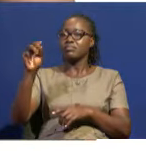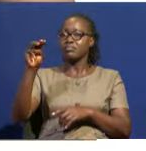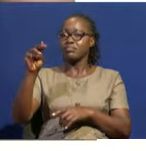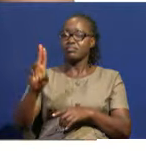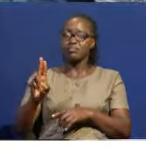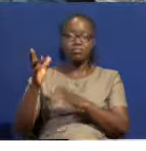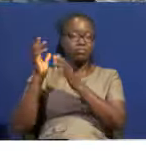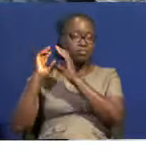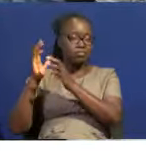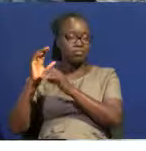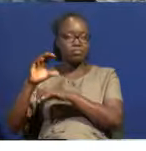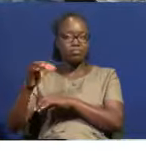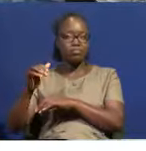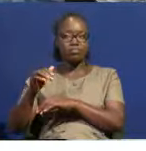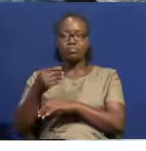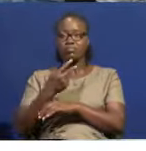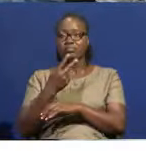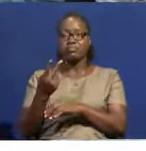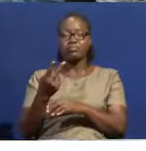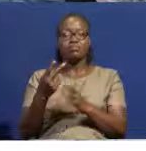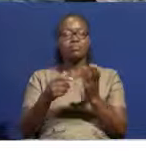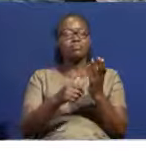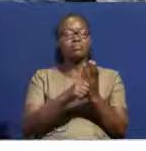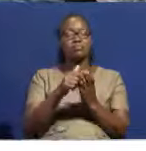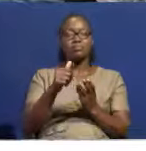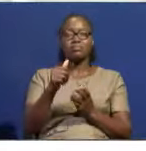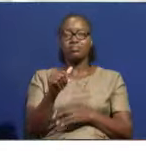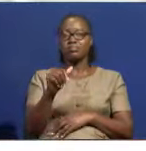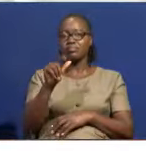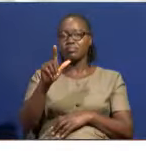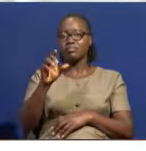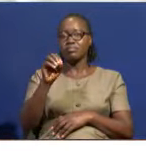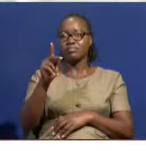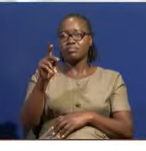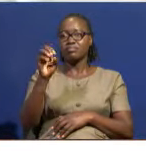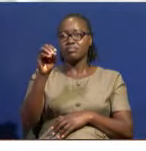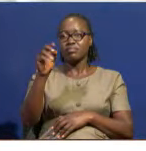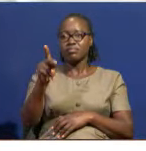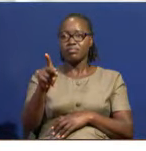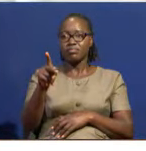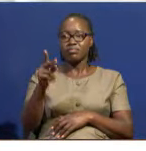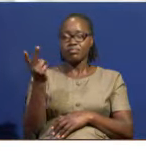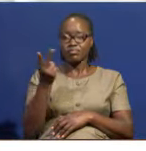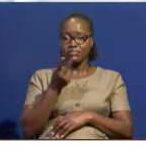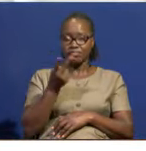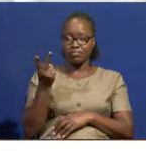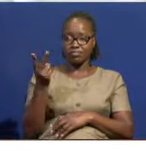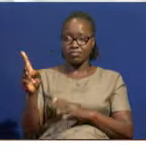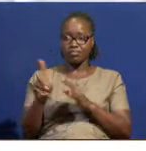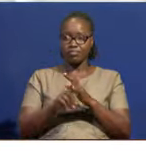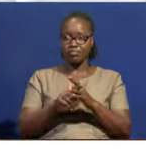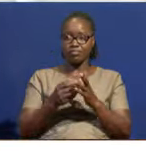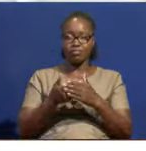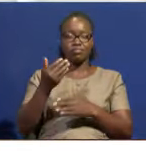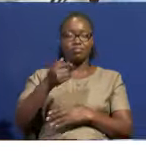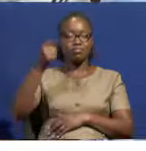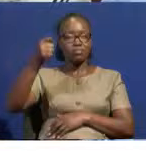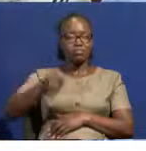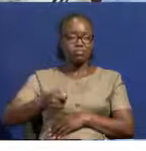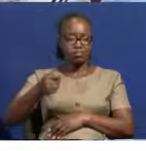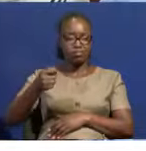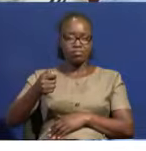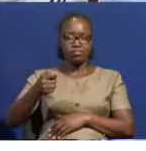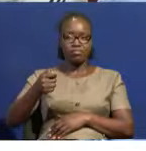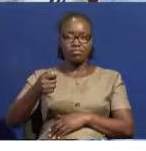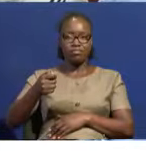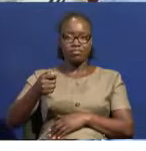County. The accused persons, identified as Daniele, Coco and Massimo, Nativi, appeared before Judge Mukut